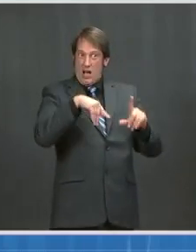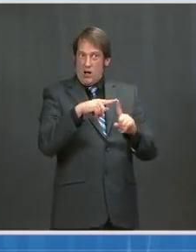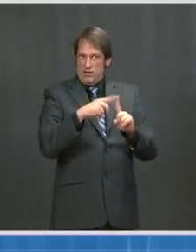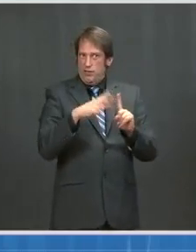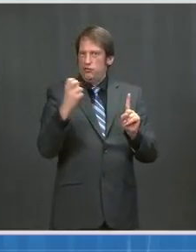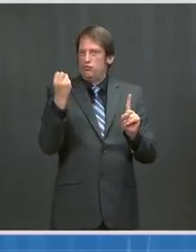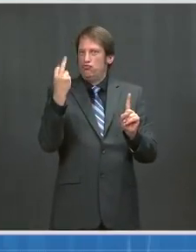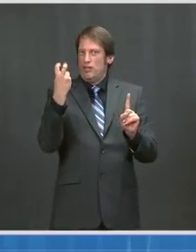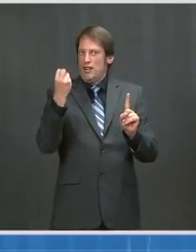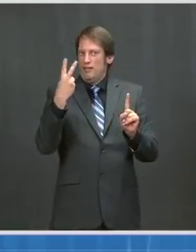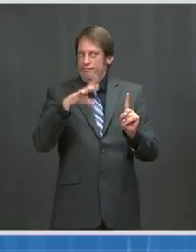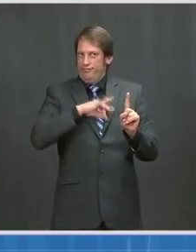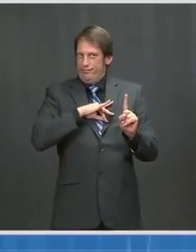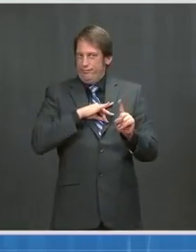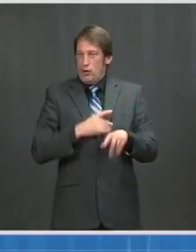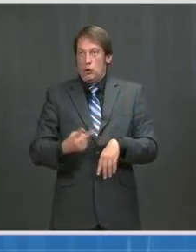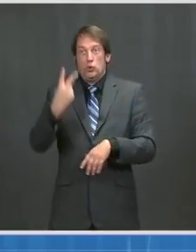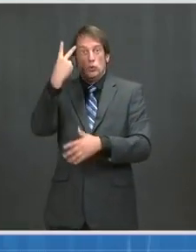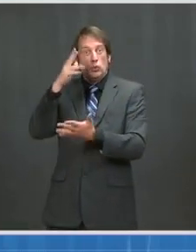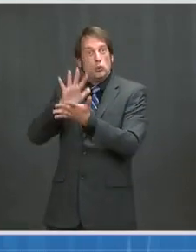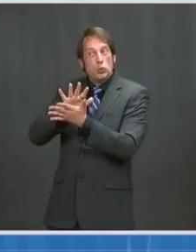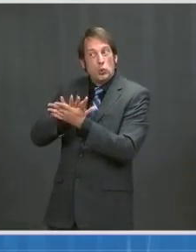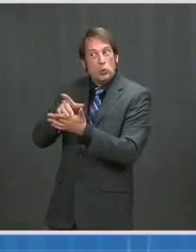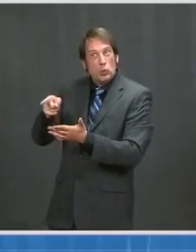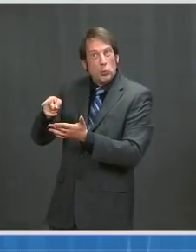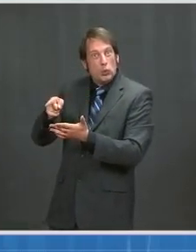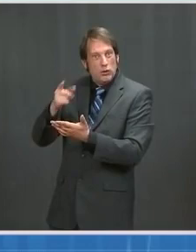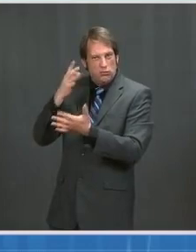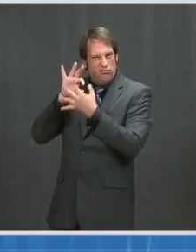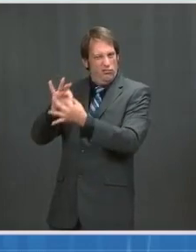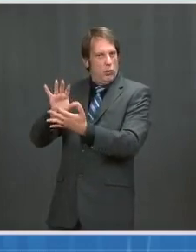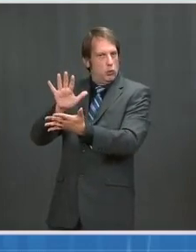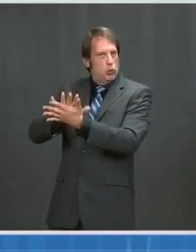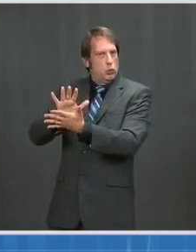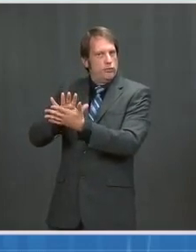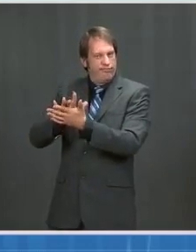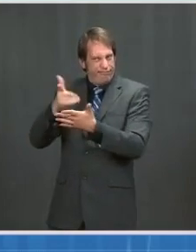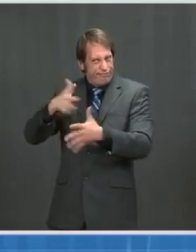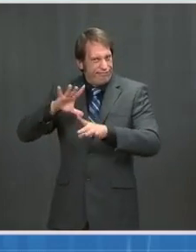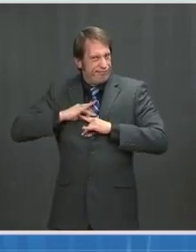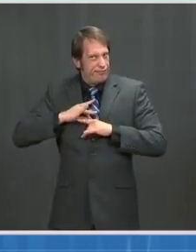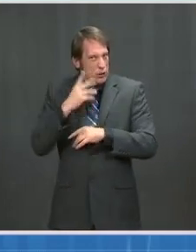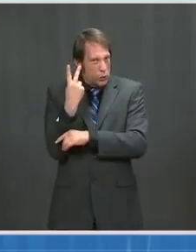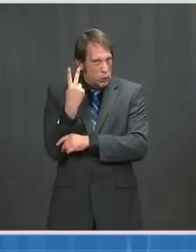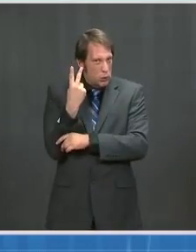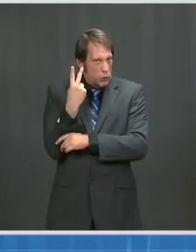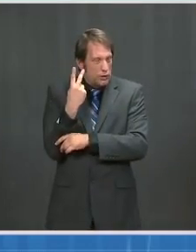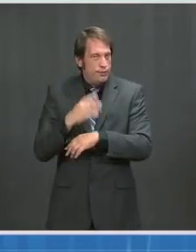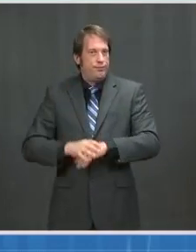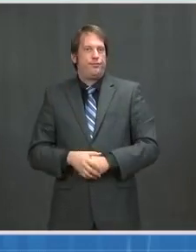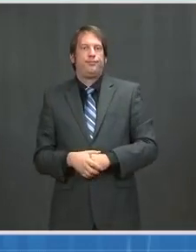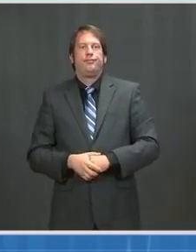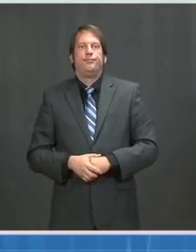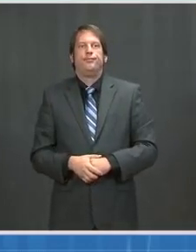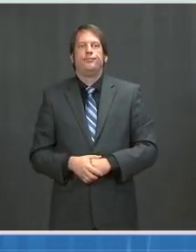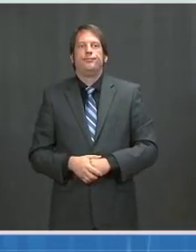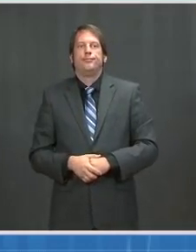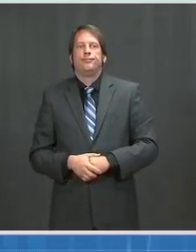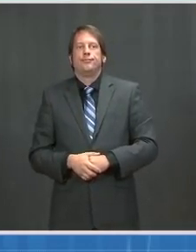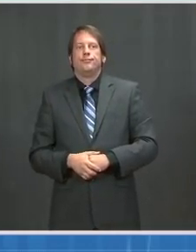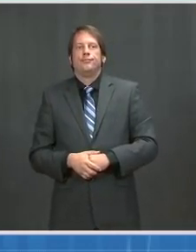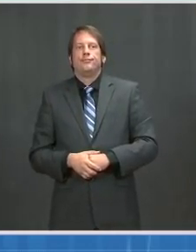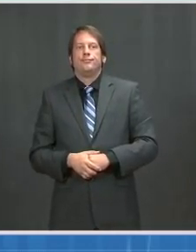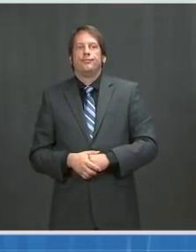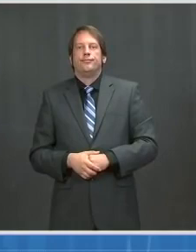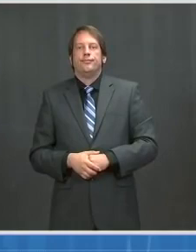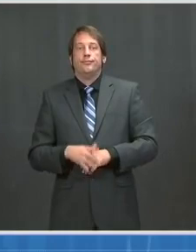were school-related contacts. Transmission associated with this opening event also resulted in 8